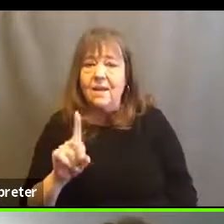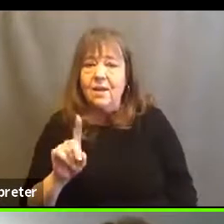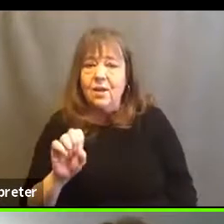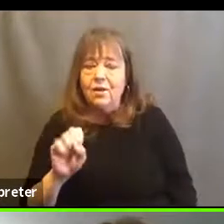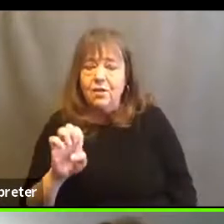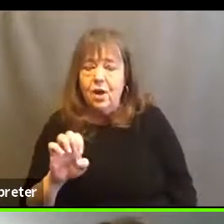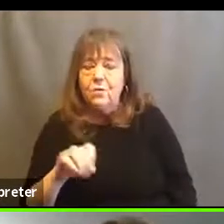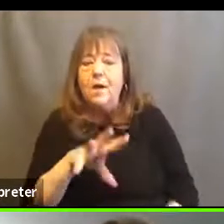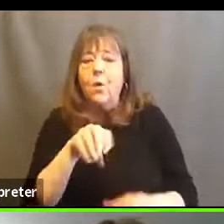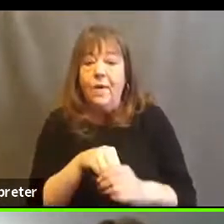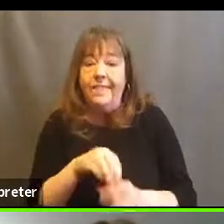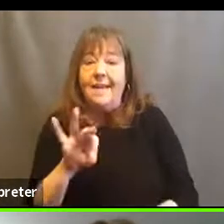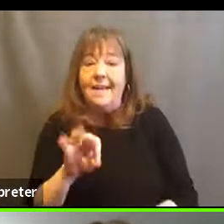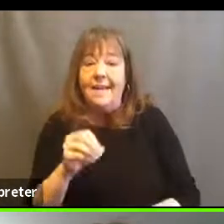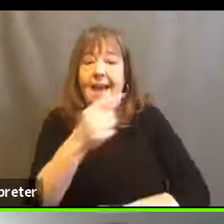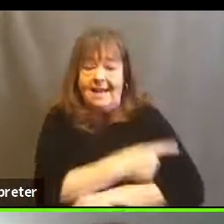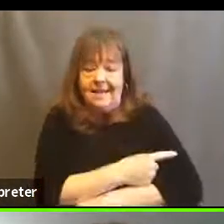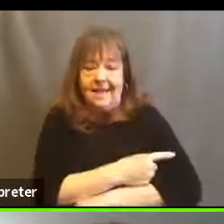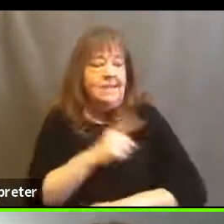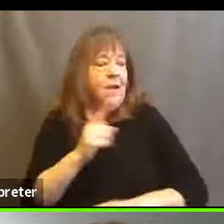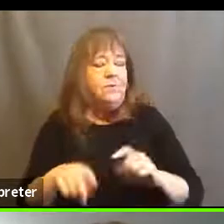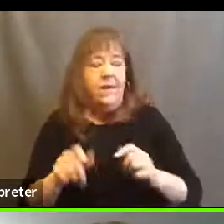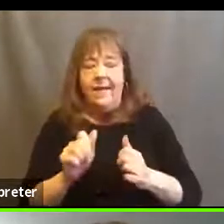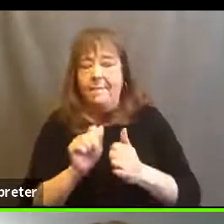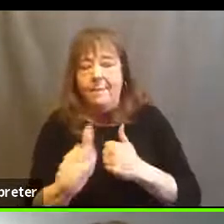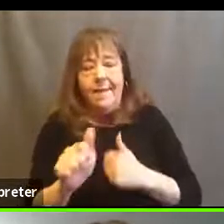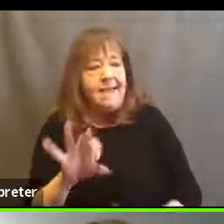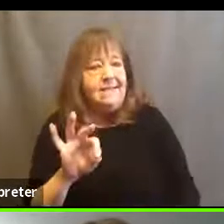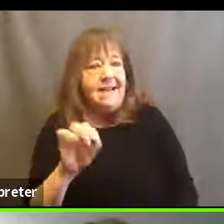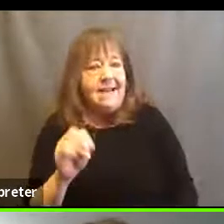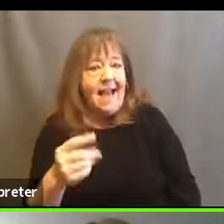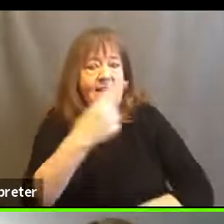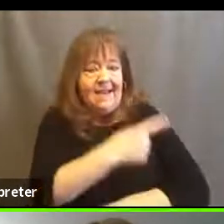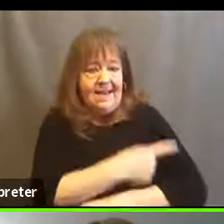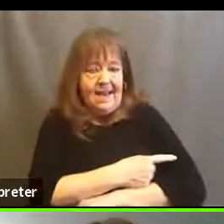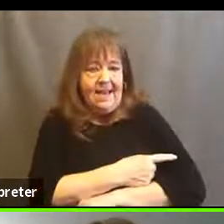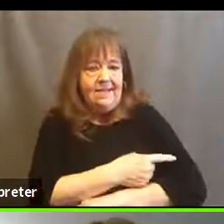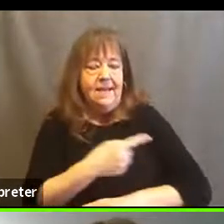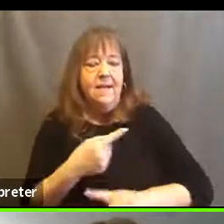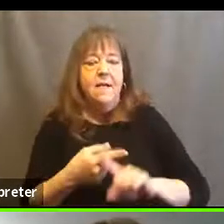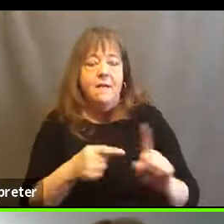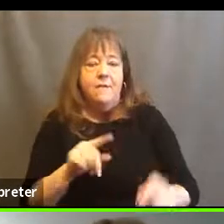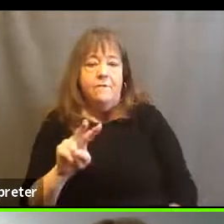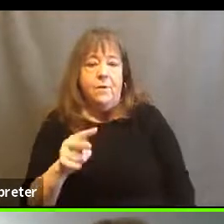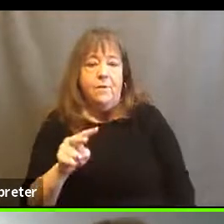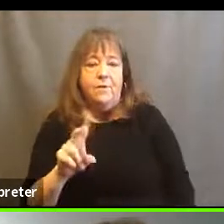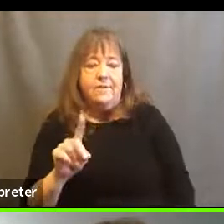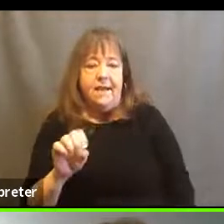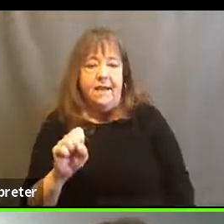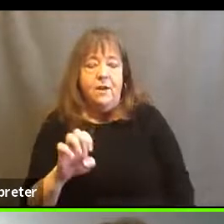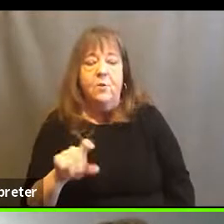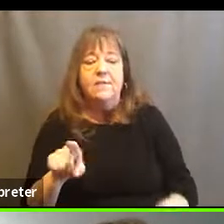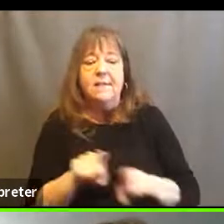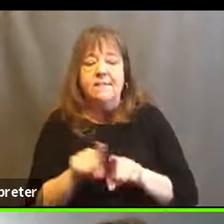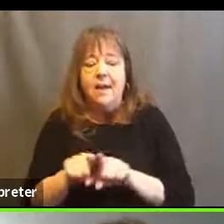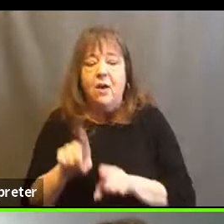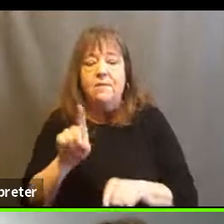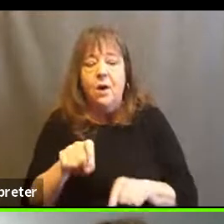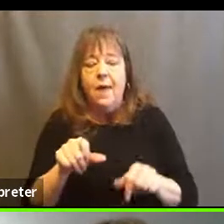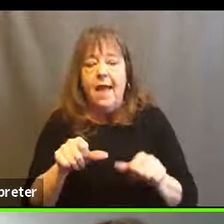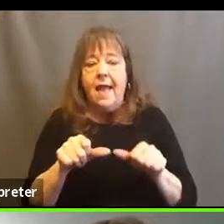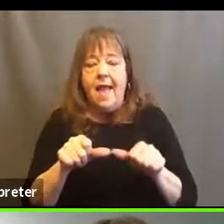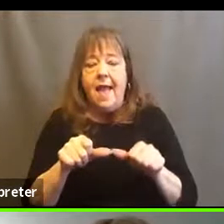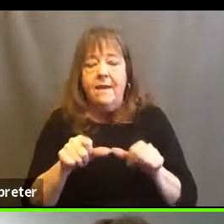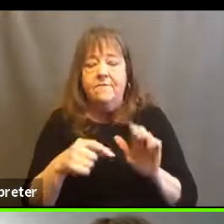be within 90 days, so it can't go past 90 days from their second dose. And they also have to remain